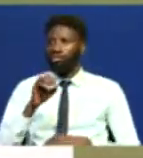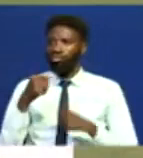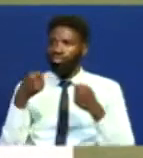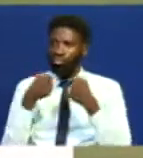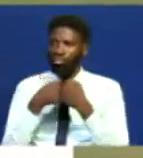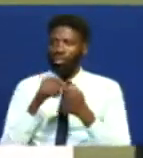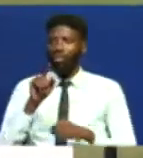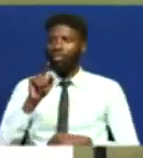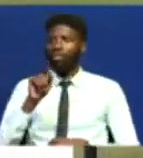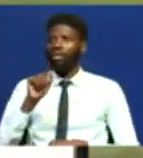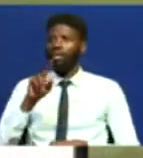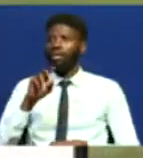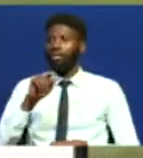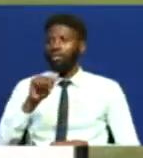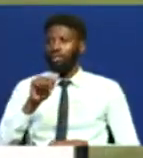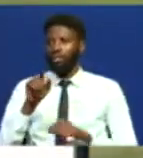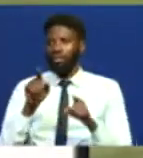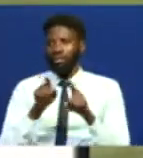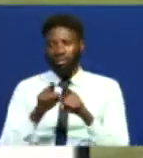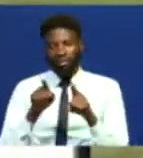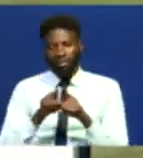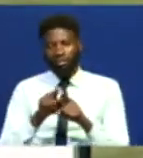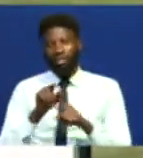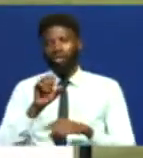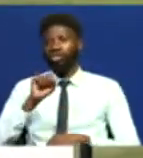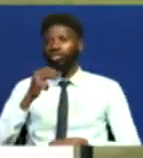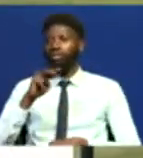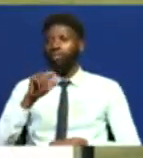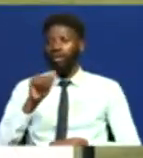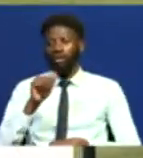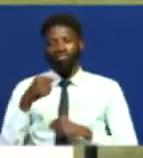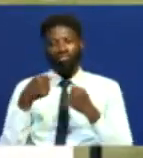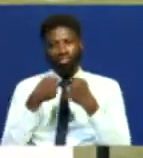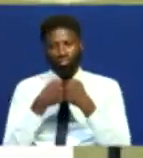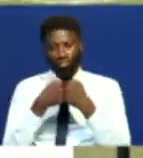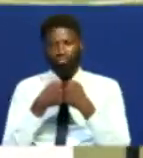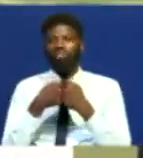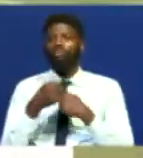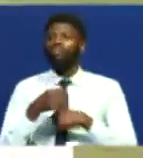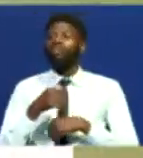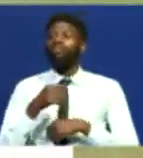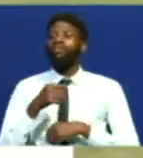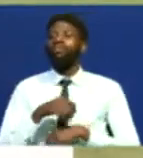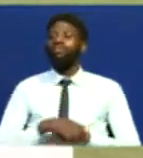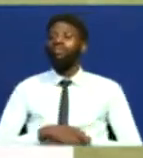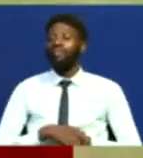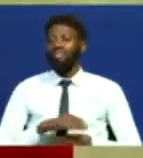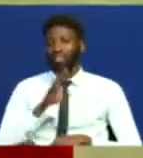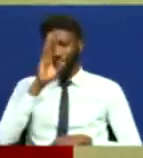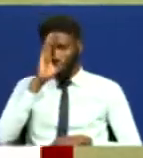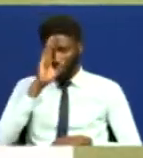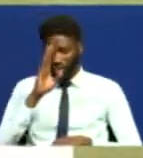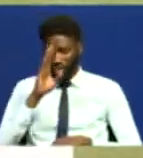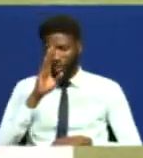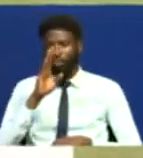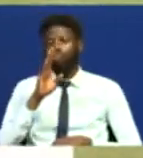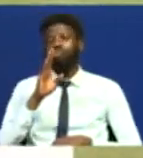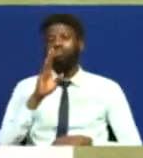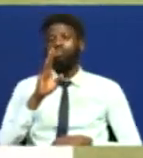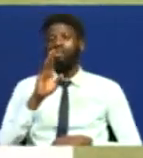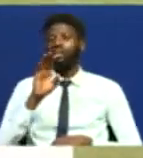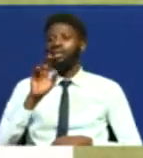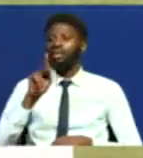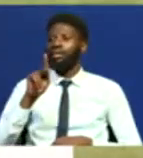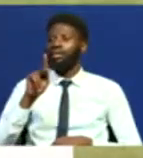Kariobangi Sharks at the Raila Odinga Homa Bay Stadium. On Sunday, Muranga Seal will host league leaders Posta Rangers. KCB will